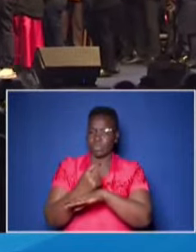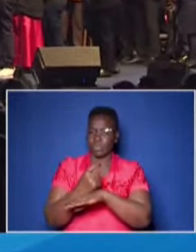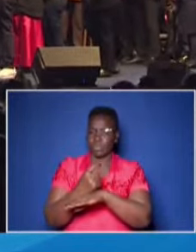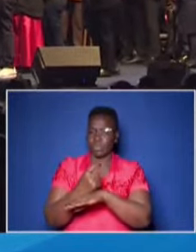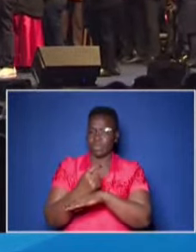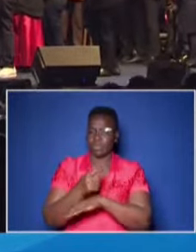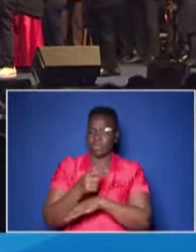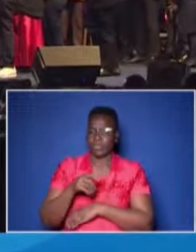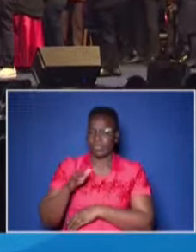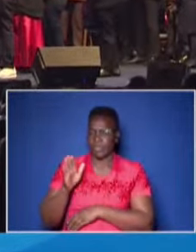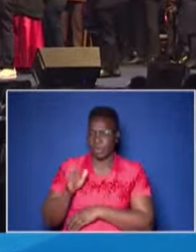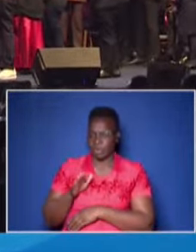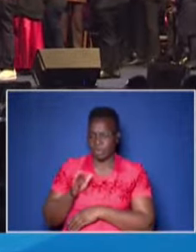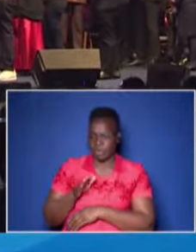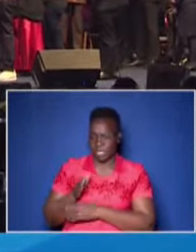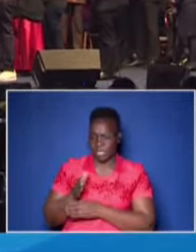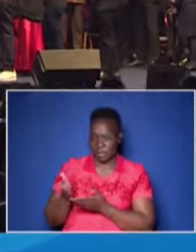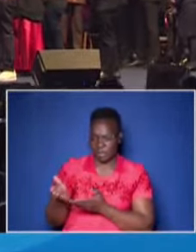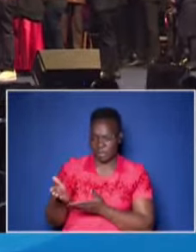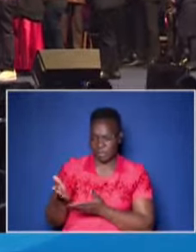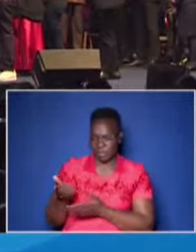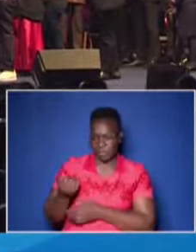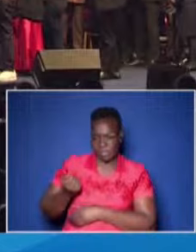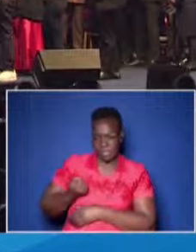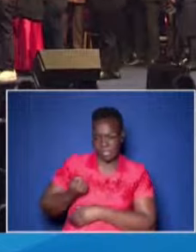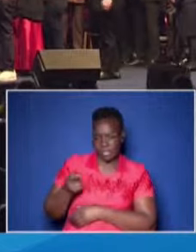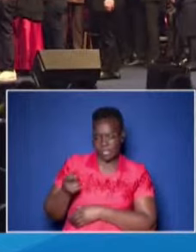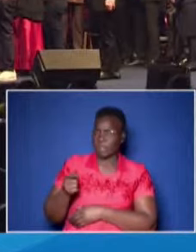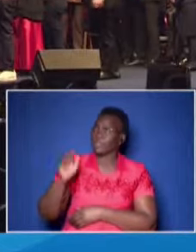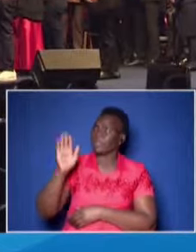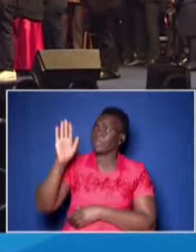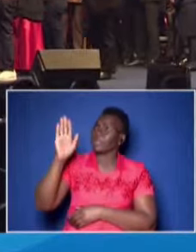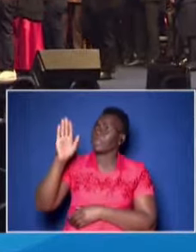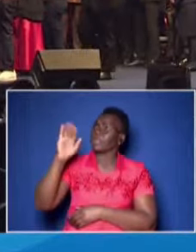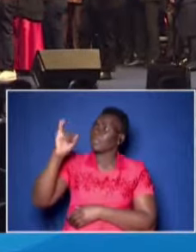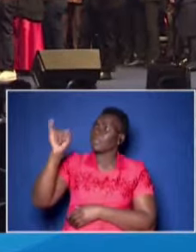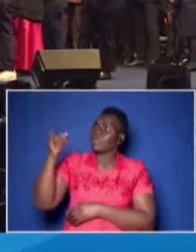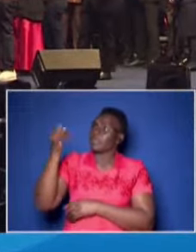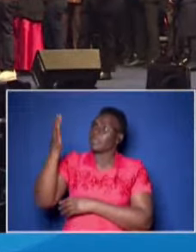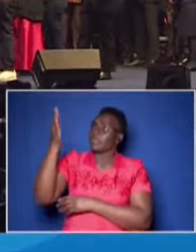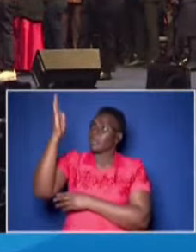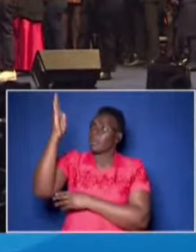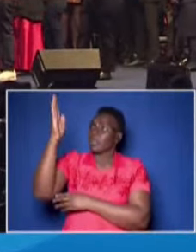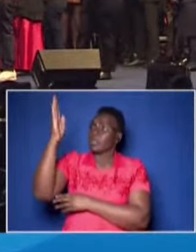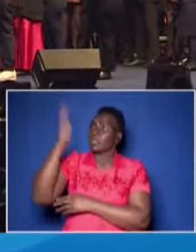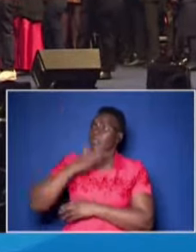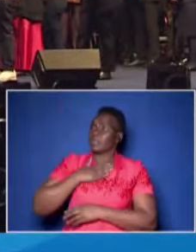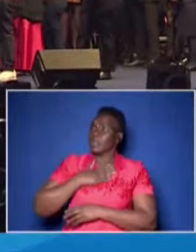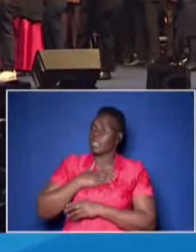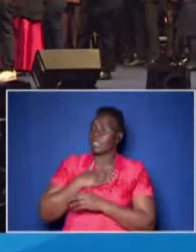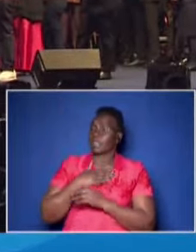the girl Jehovah God abides in